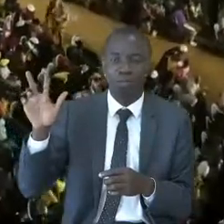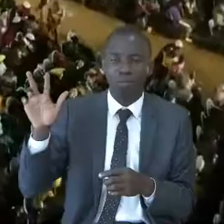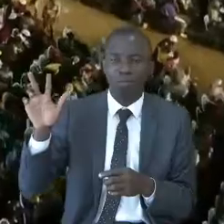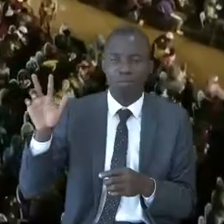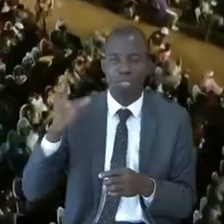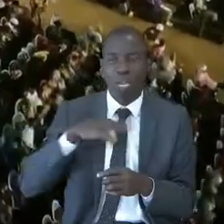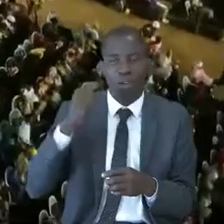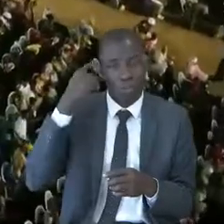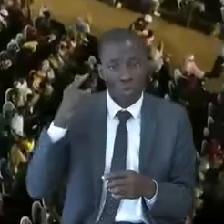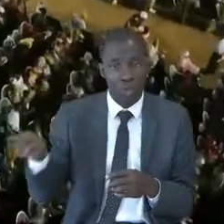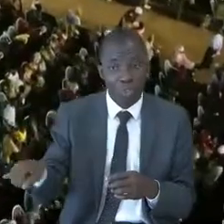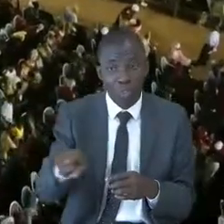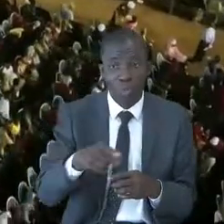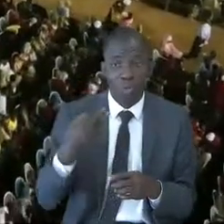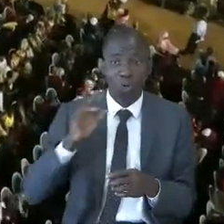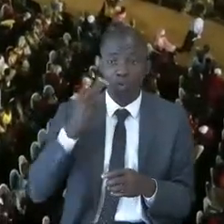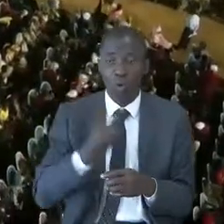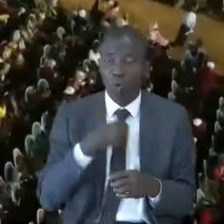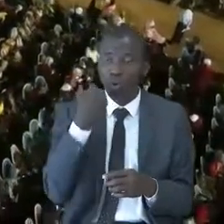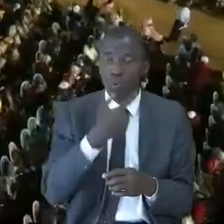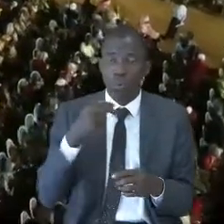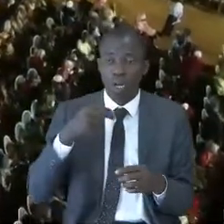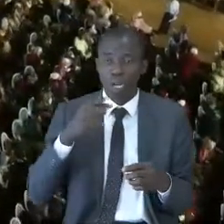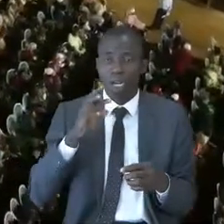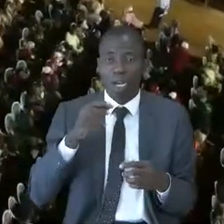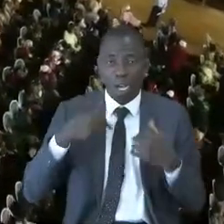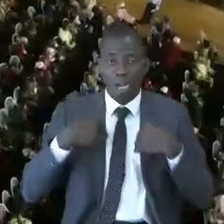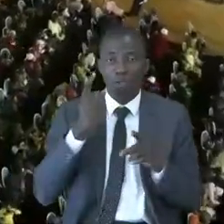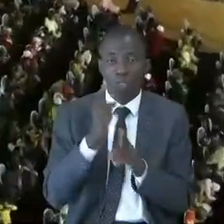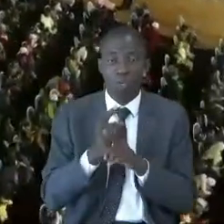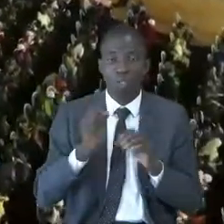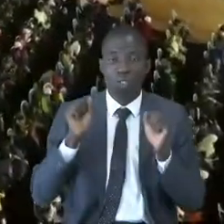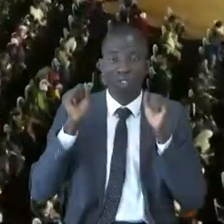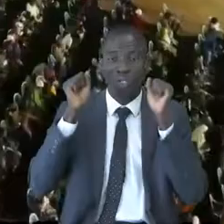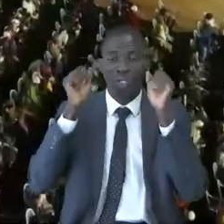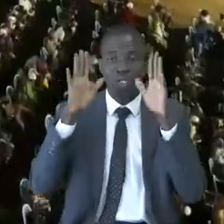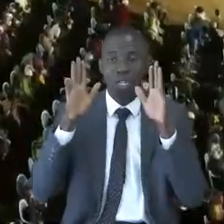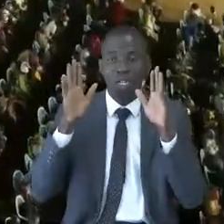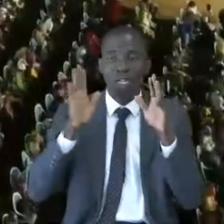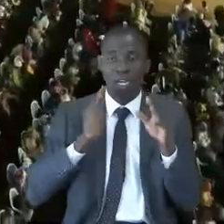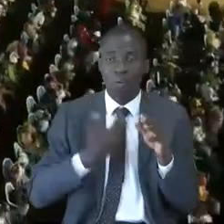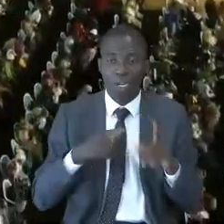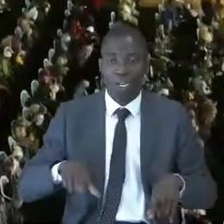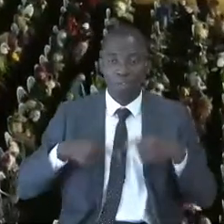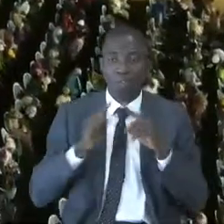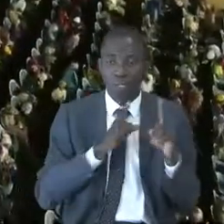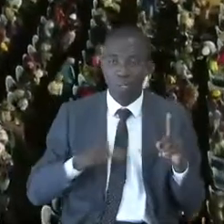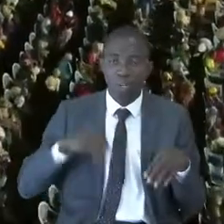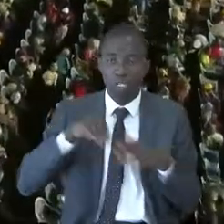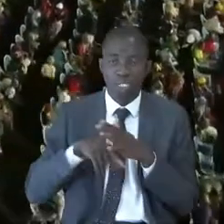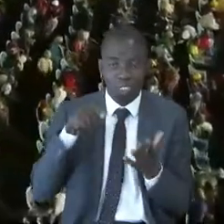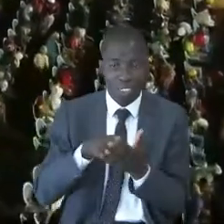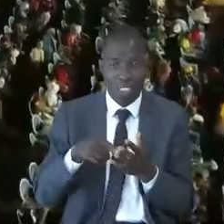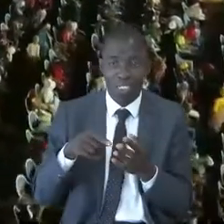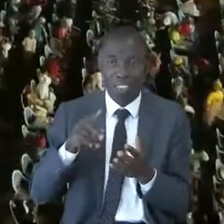And for those of us who have just given our lives to Christ in the Alpha location and in your own